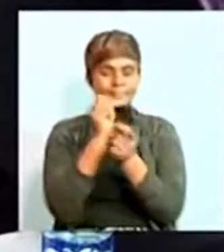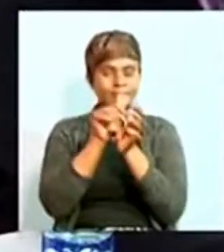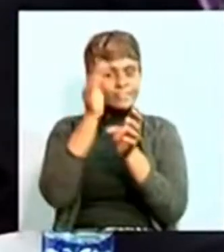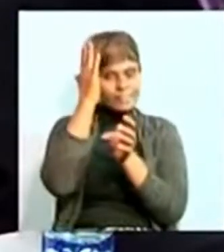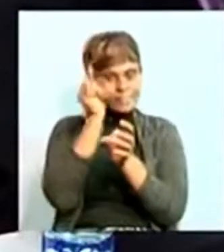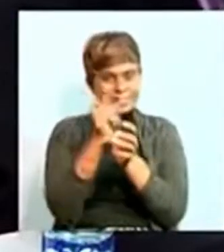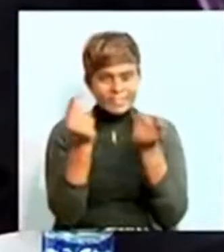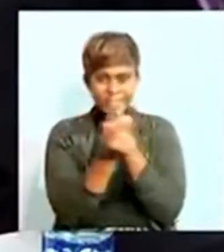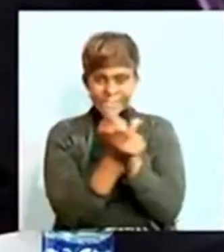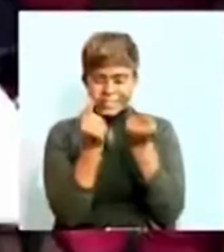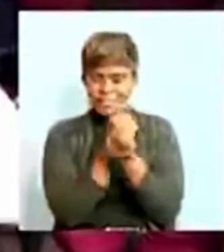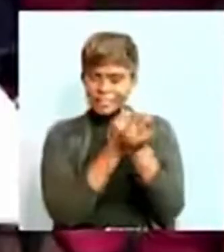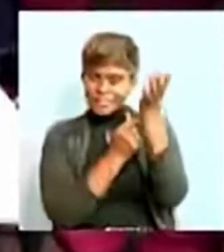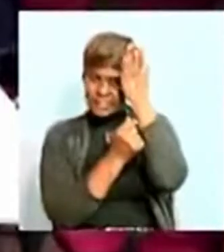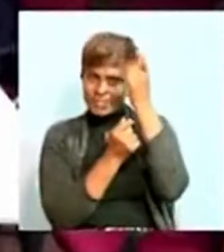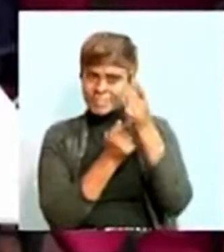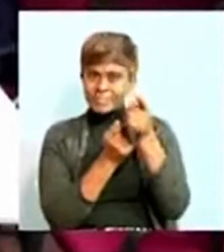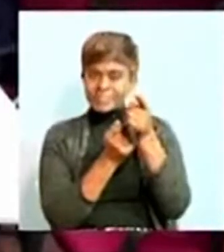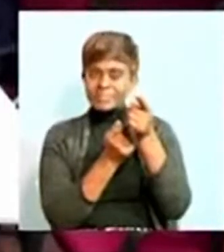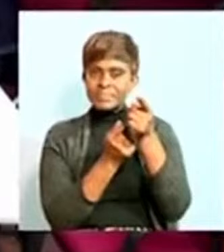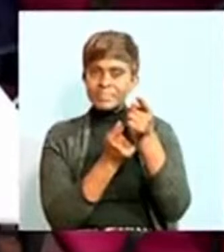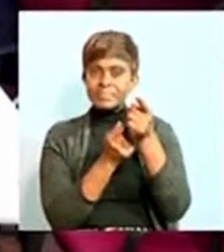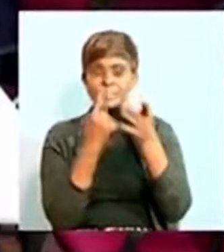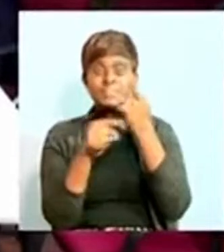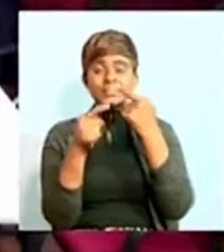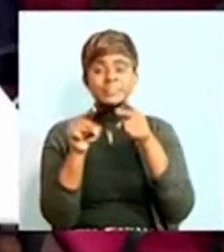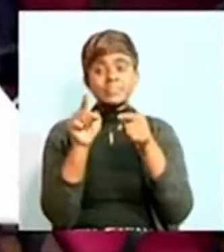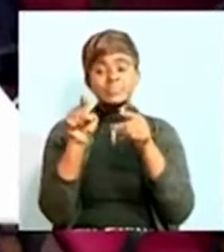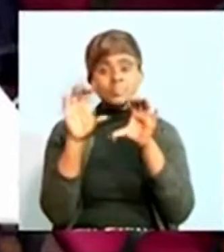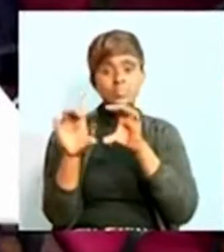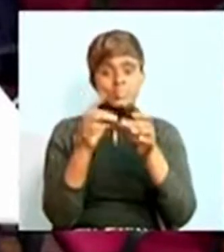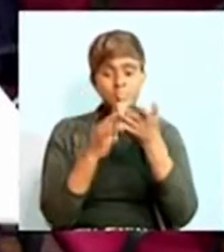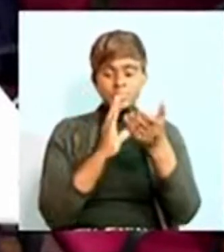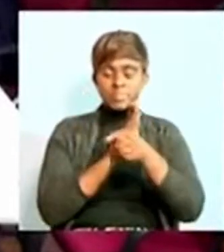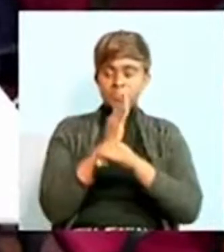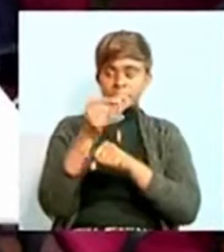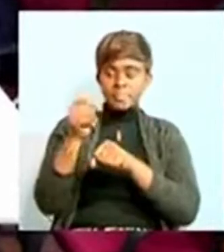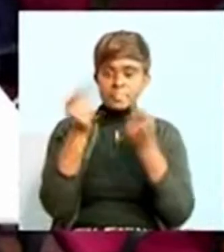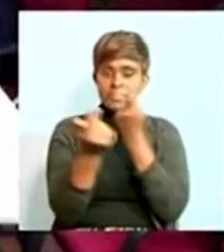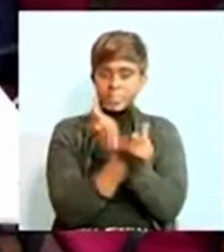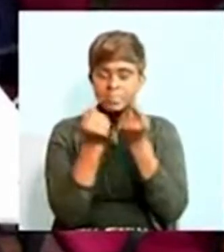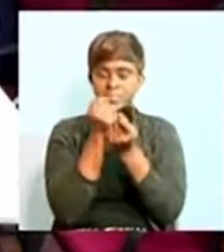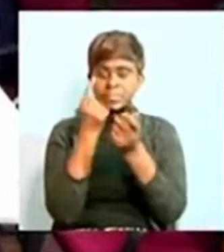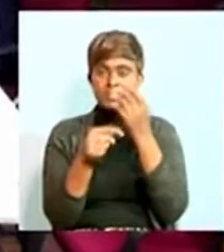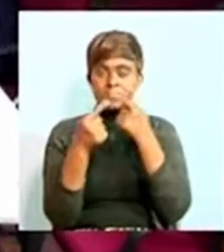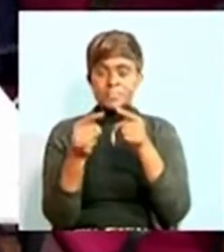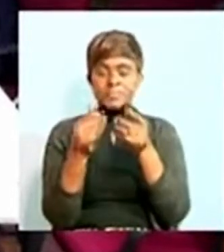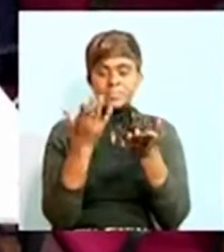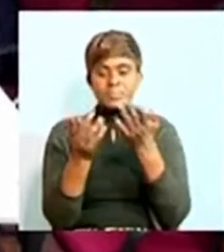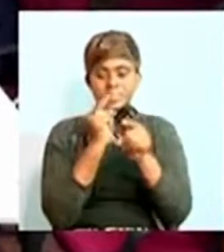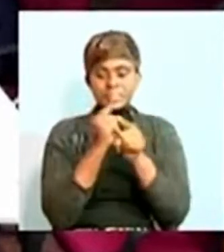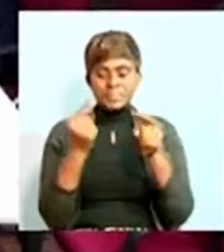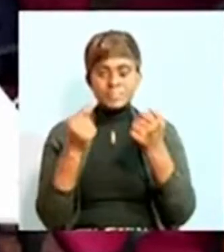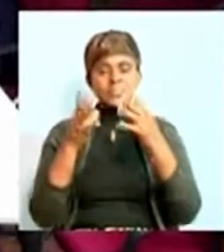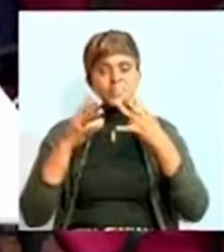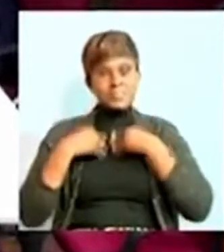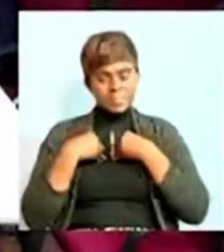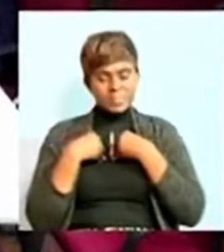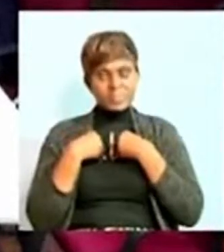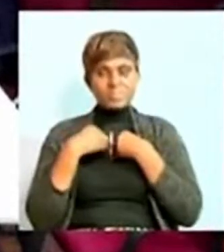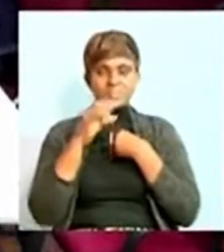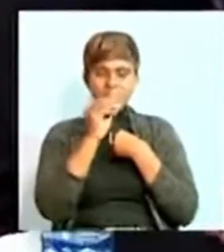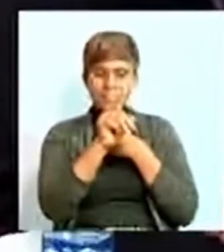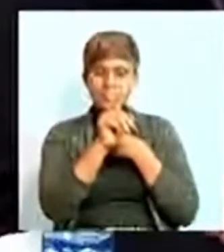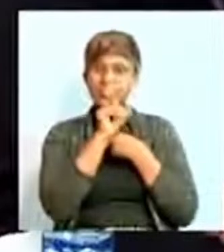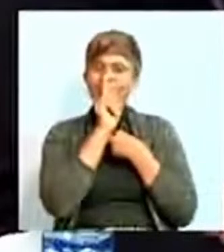when you change, what happens? What do you do when you change? But maybe just to acknowledge the authenticity, it's